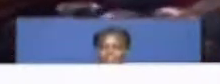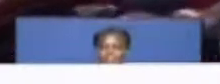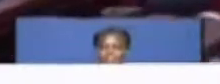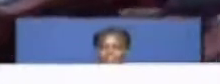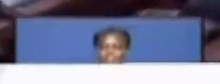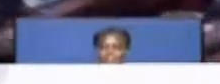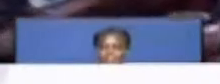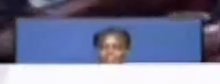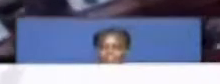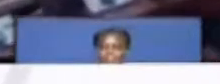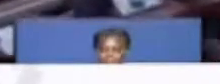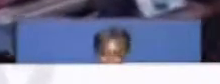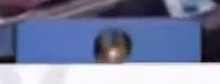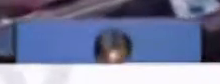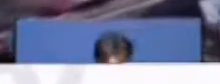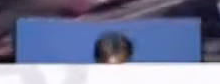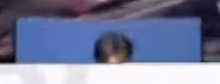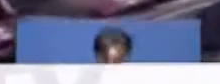Honorable Speaker,